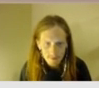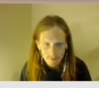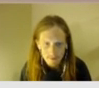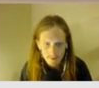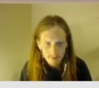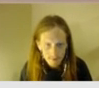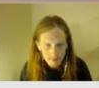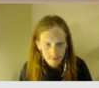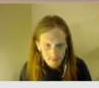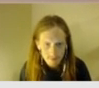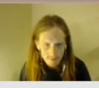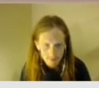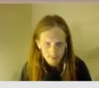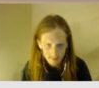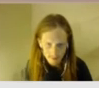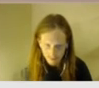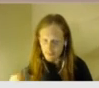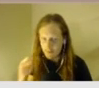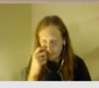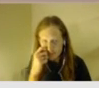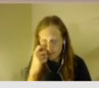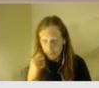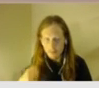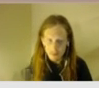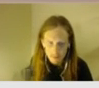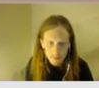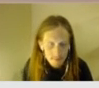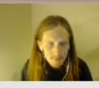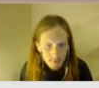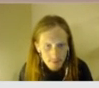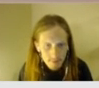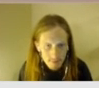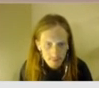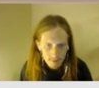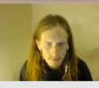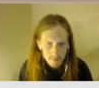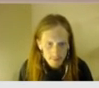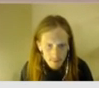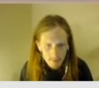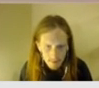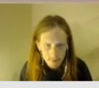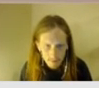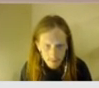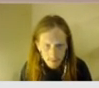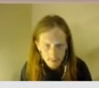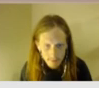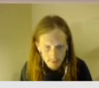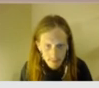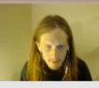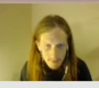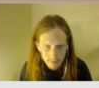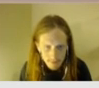can be painful moments, but you know, the ends have to justify the means, and the ends need to be that you feel good about what you're doing and growing